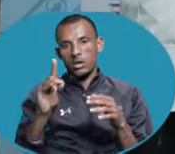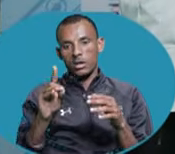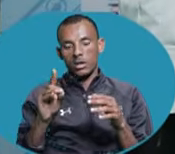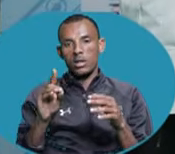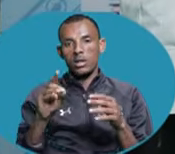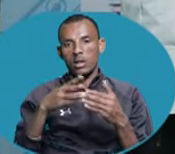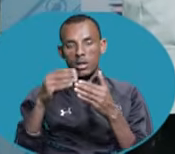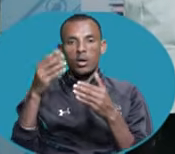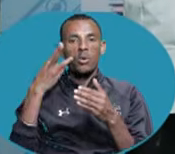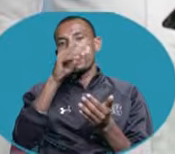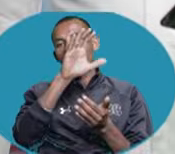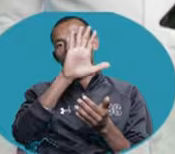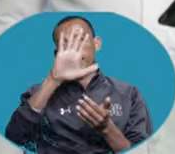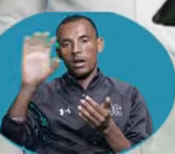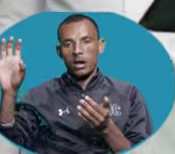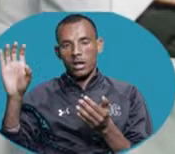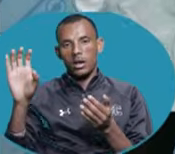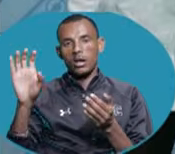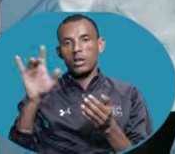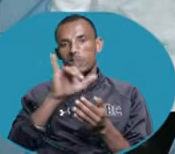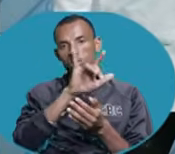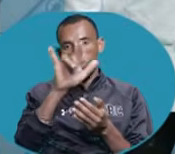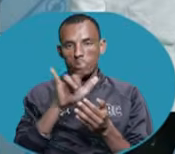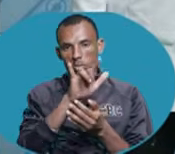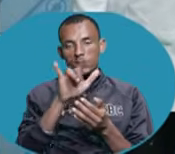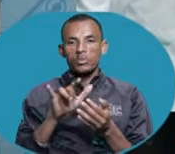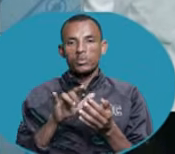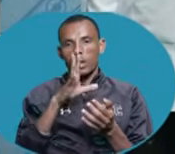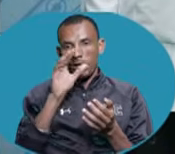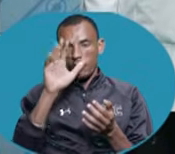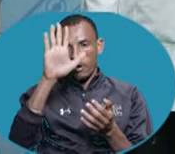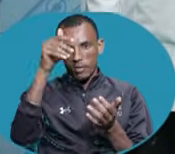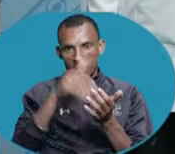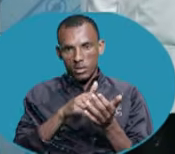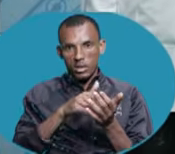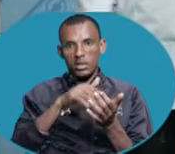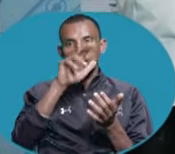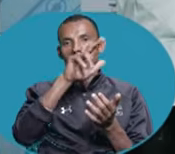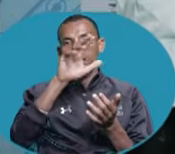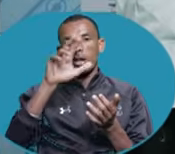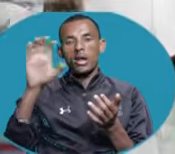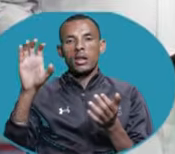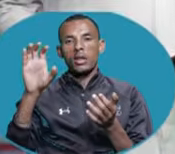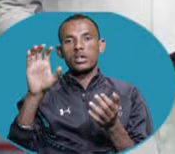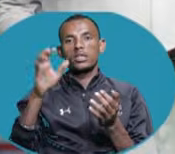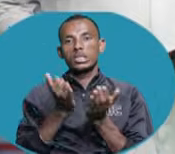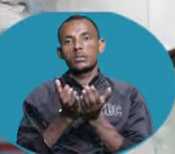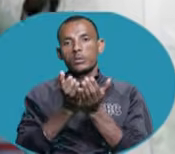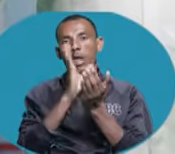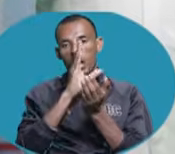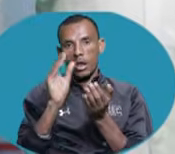an American war general. 5,300 ships and 12,000 planes. This